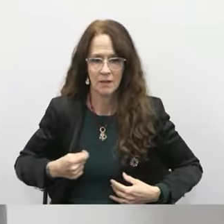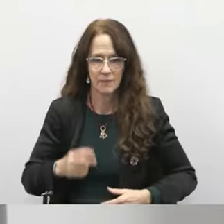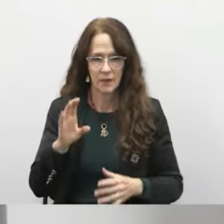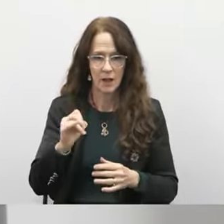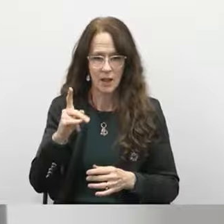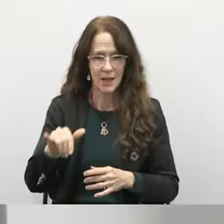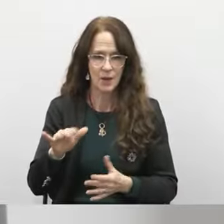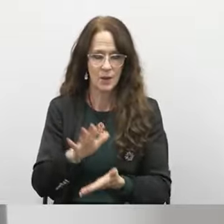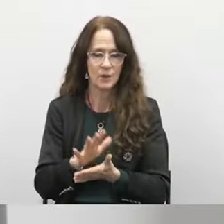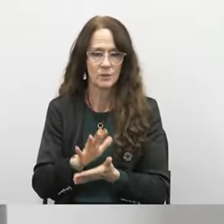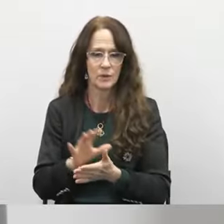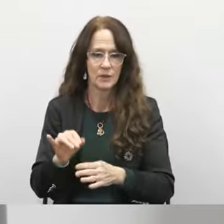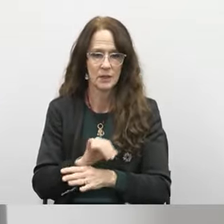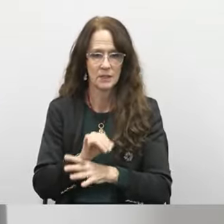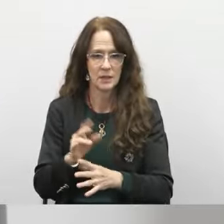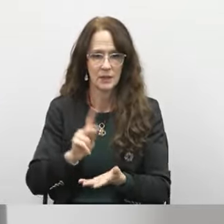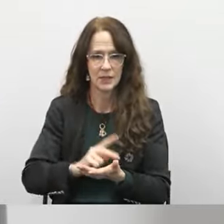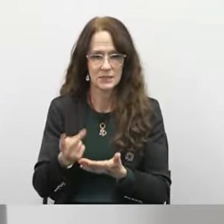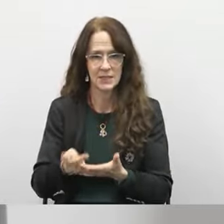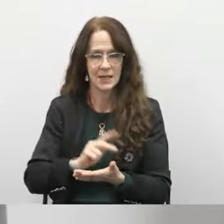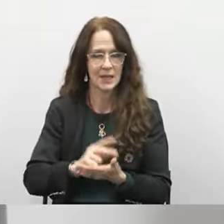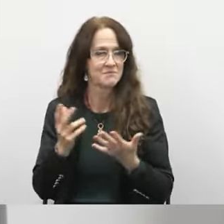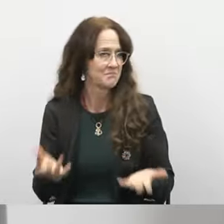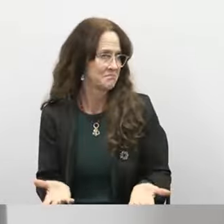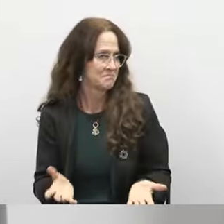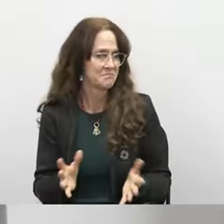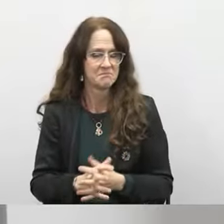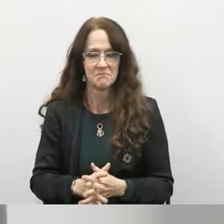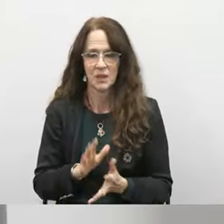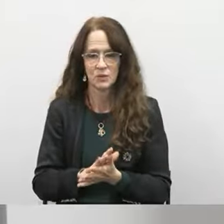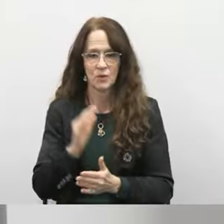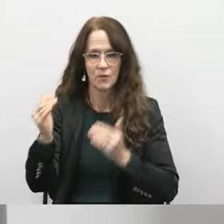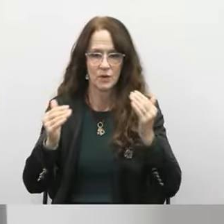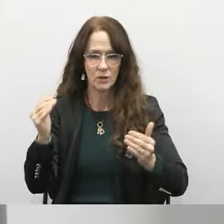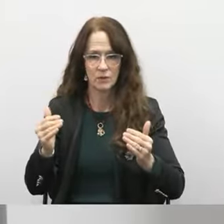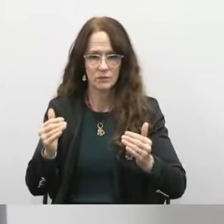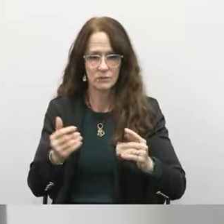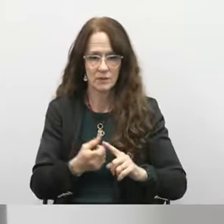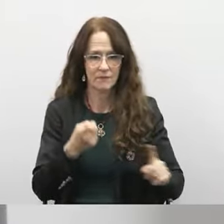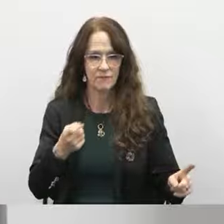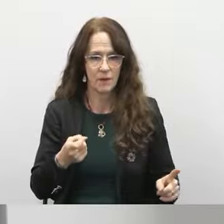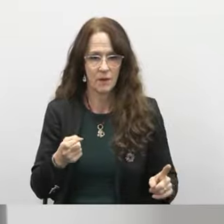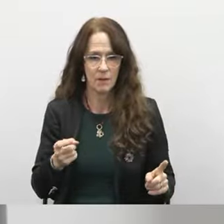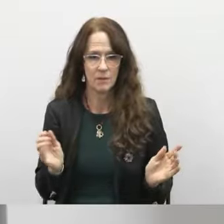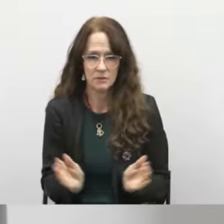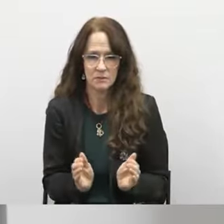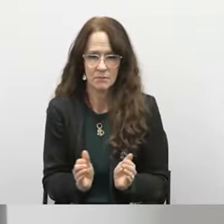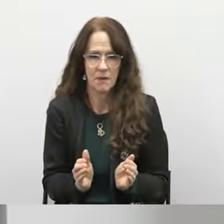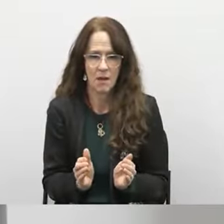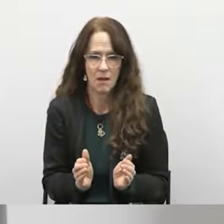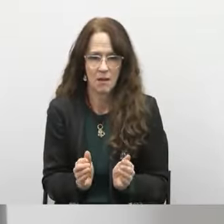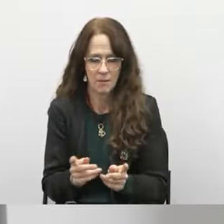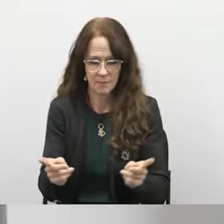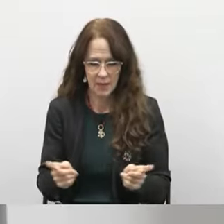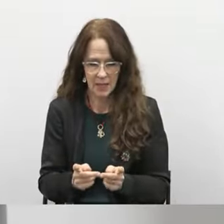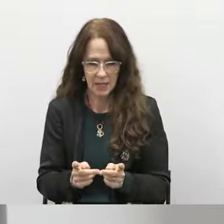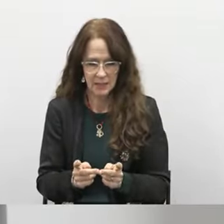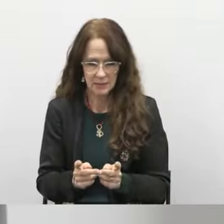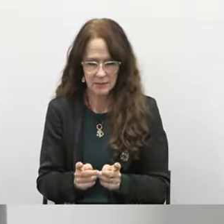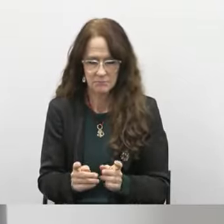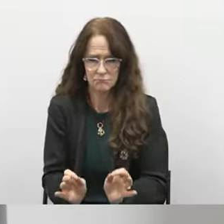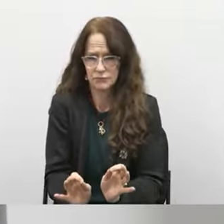that industrial kitchen. So School for Adults went from a very small footprint. I don't even